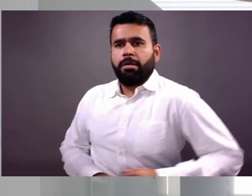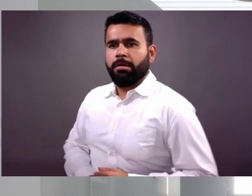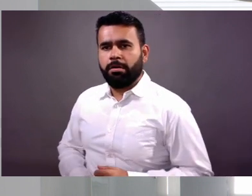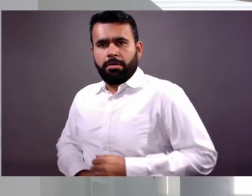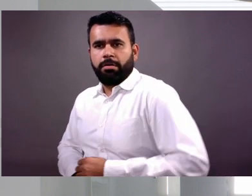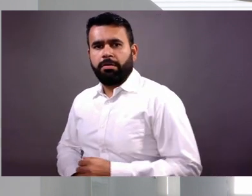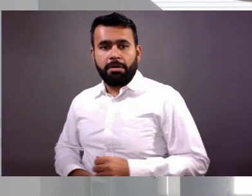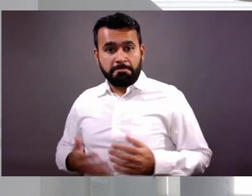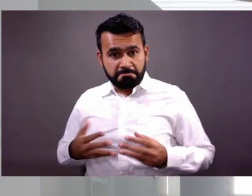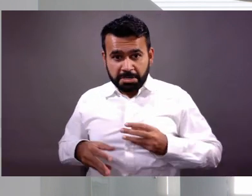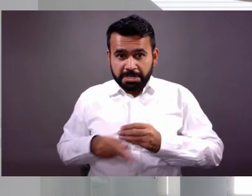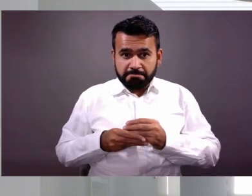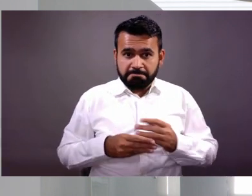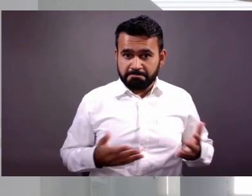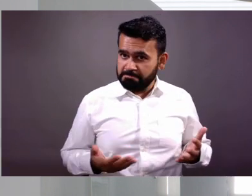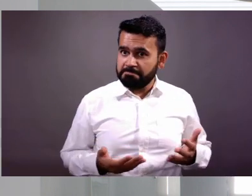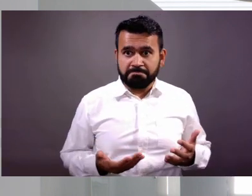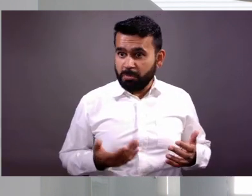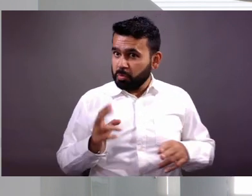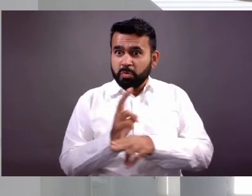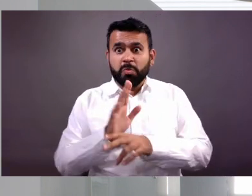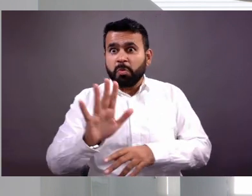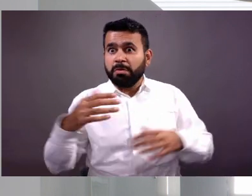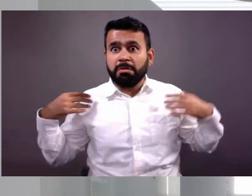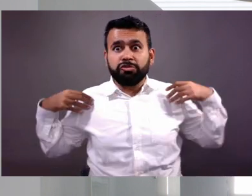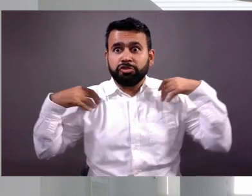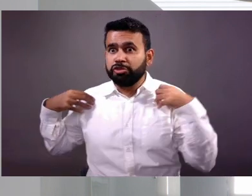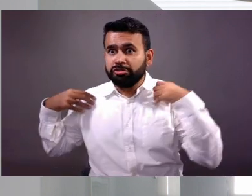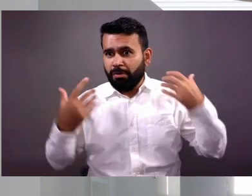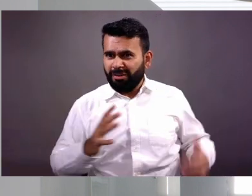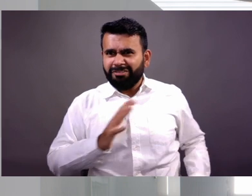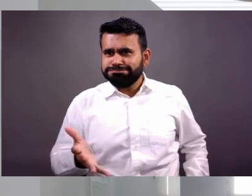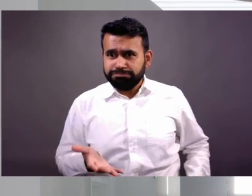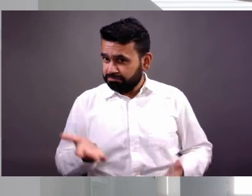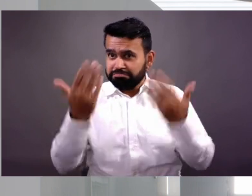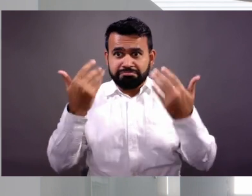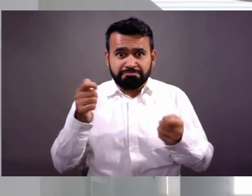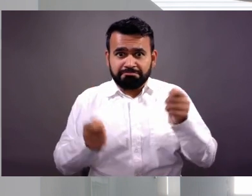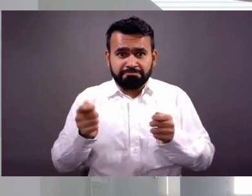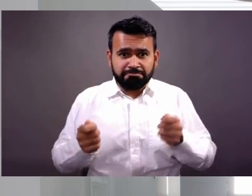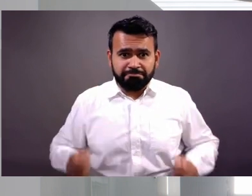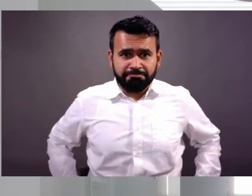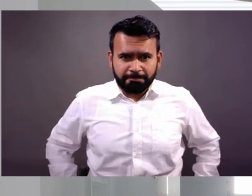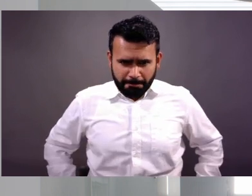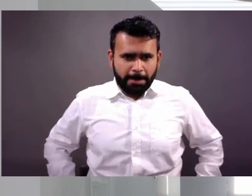hup. And you're still using your elbow, but you're using your shoulder as well. 5, 6, 7,